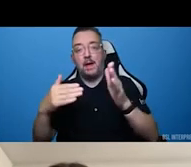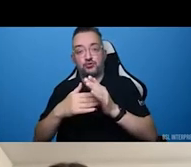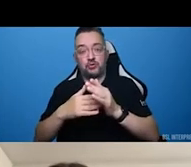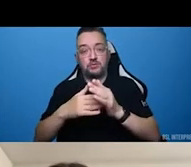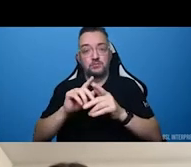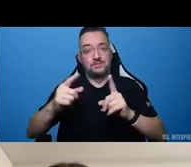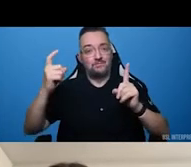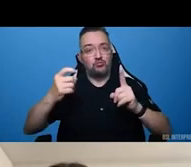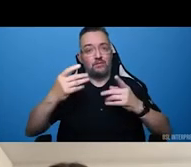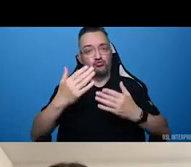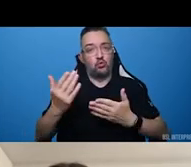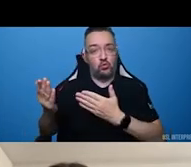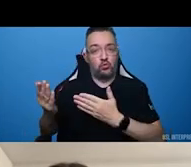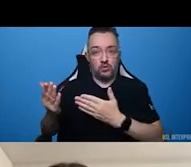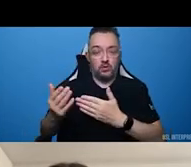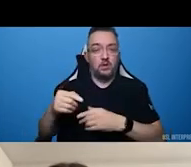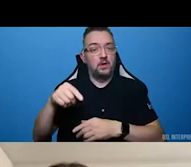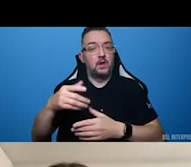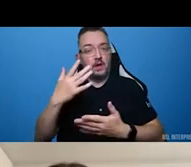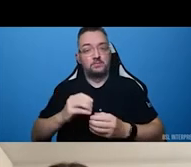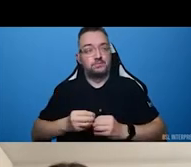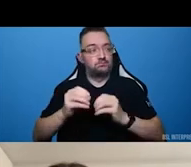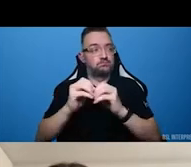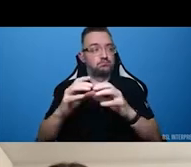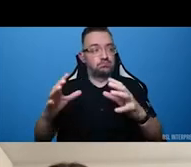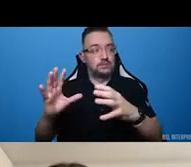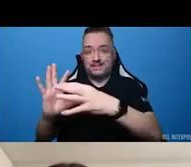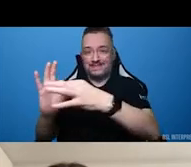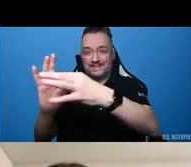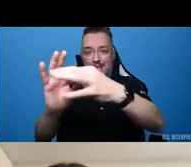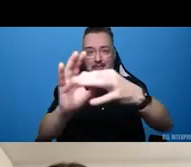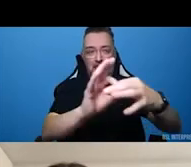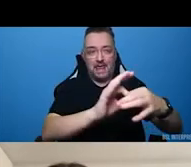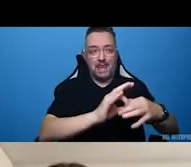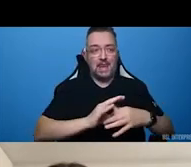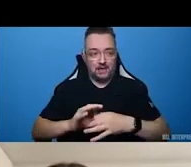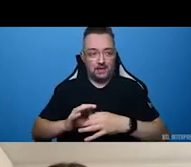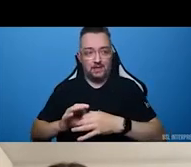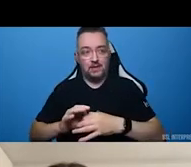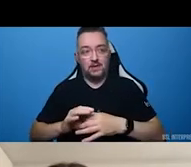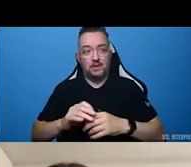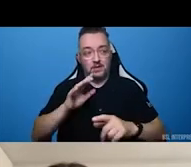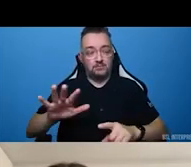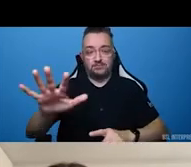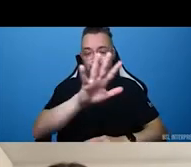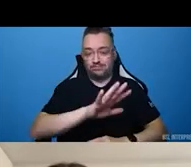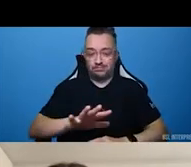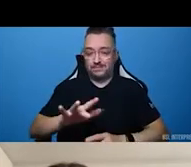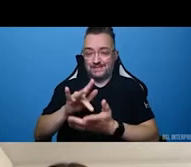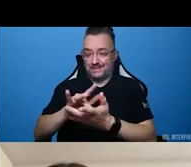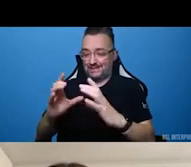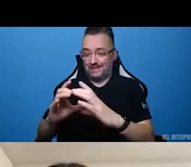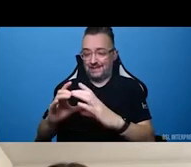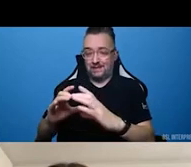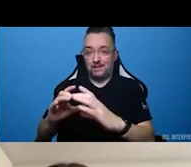photographs, which collectively form an expanded network of data facilities that proliferate the verges of our cities, as seen here